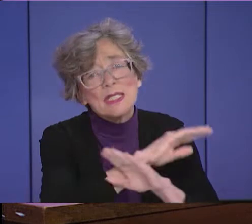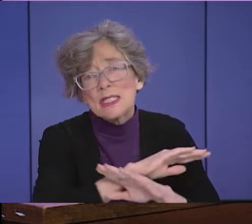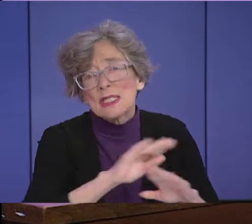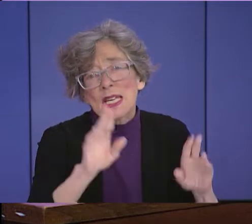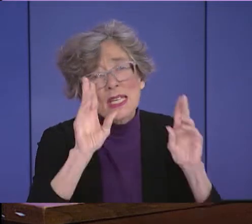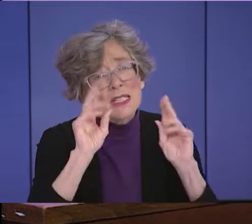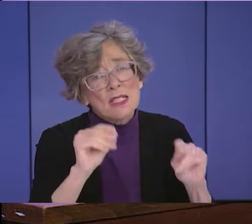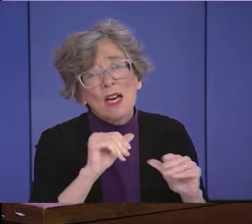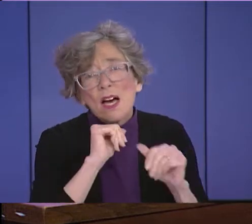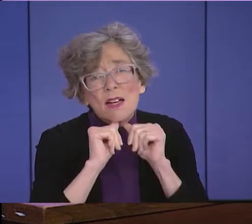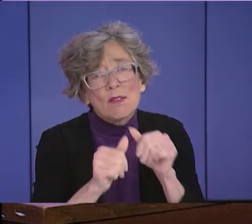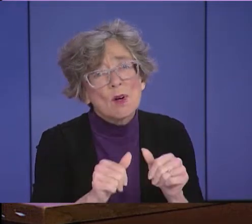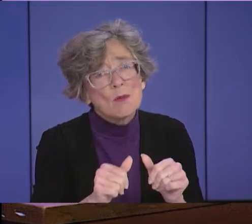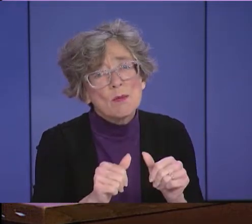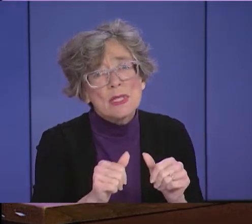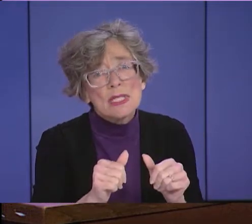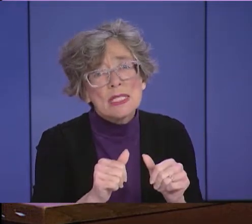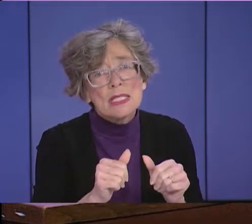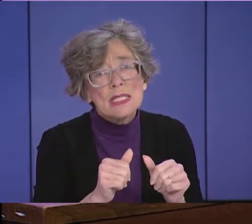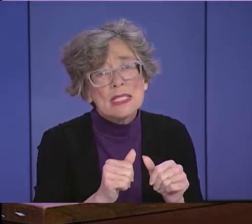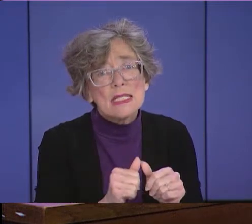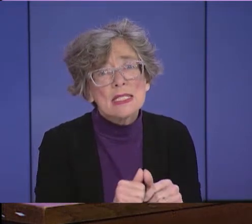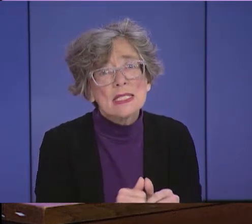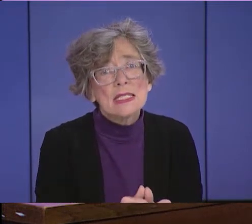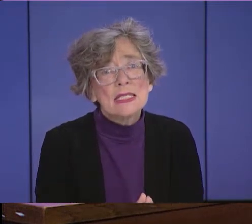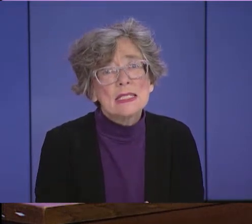Spirit take not from me.